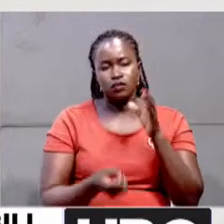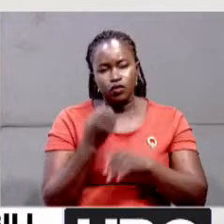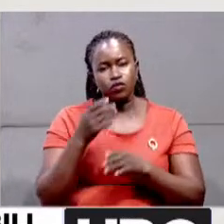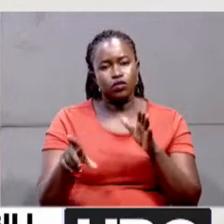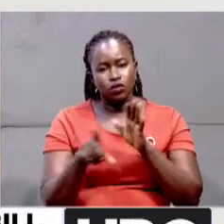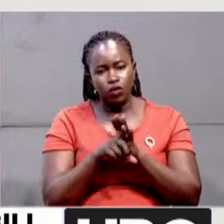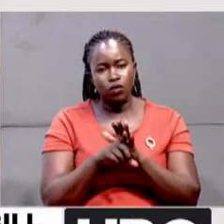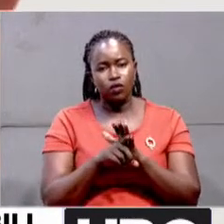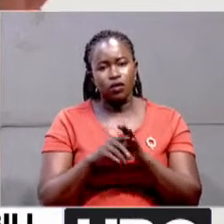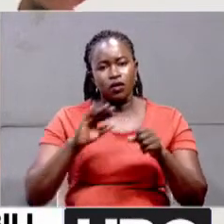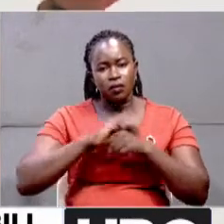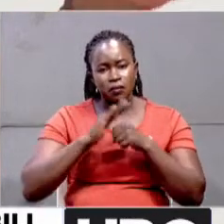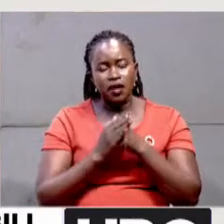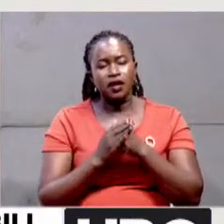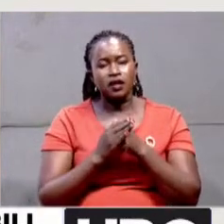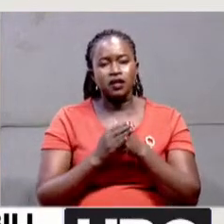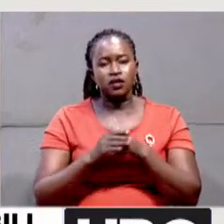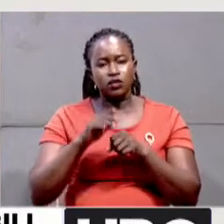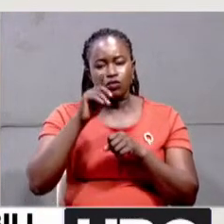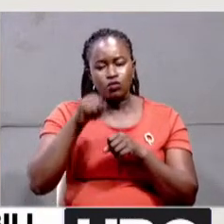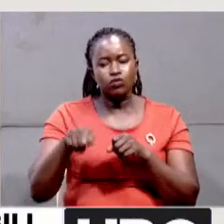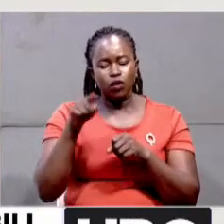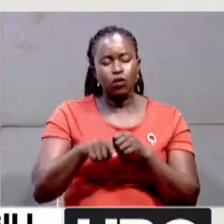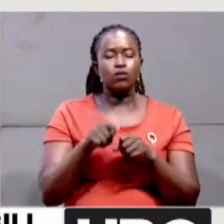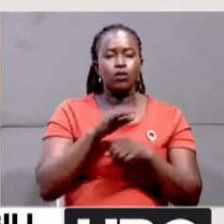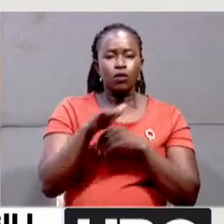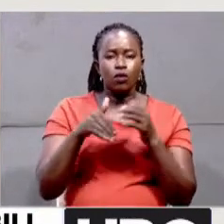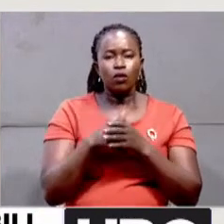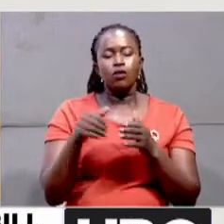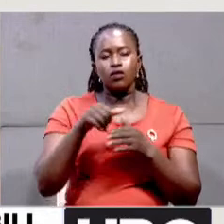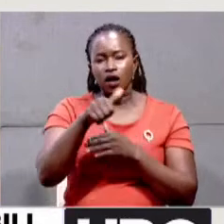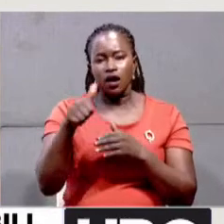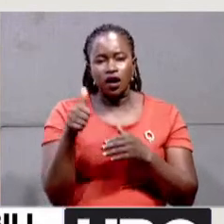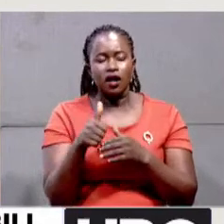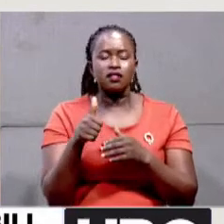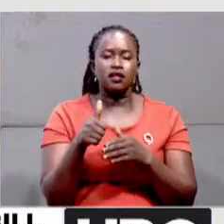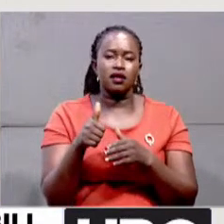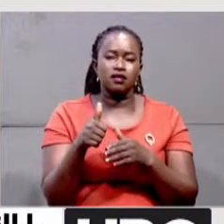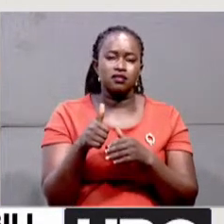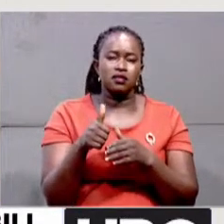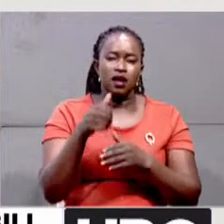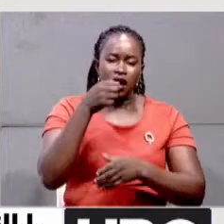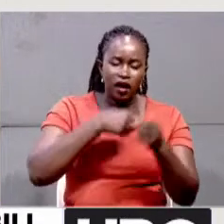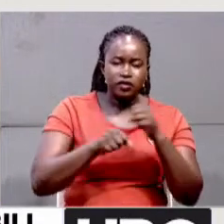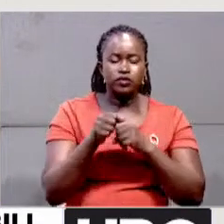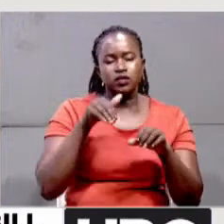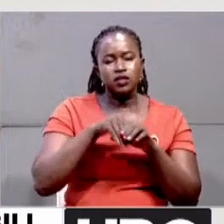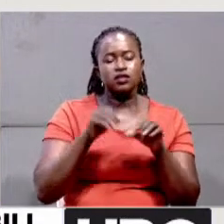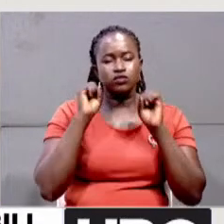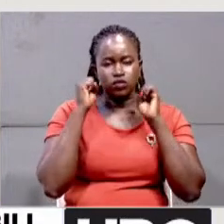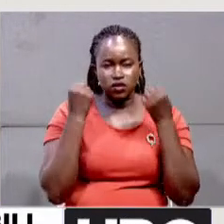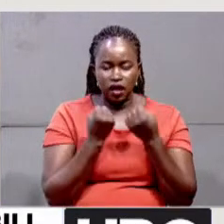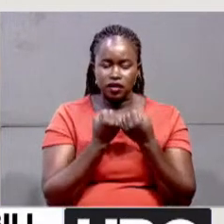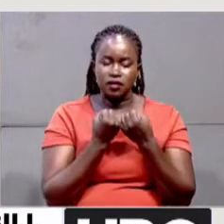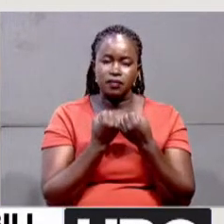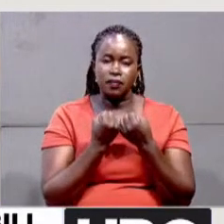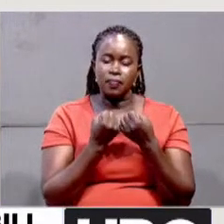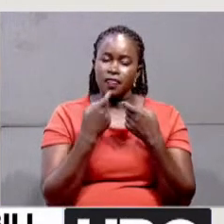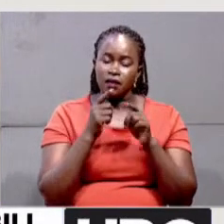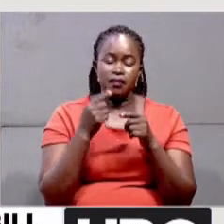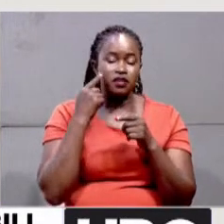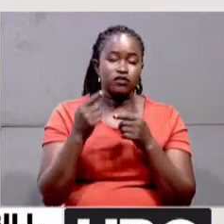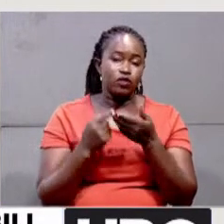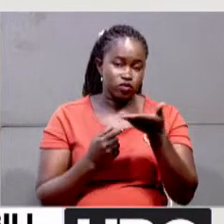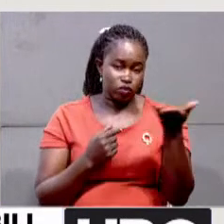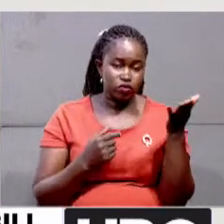that criminalizes all these other things they do in our society, but for those